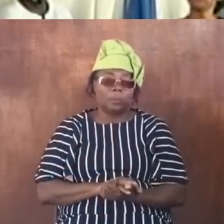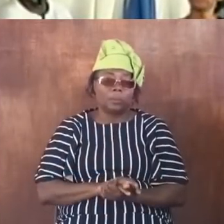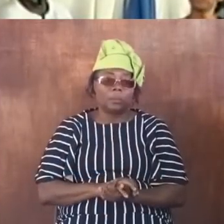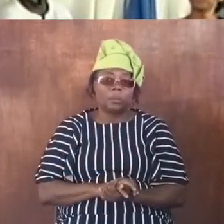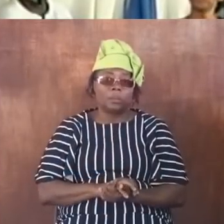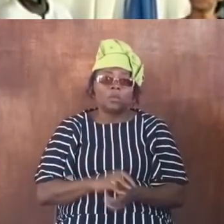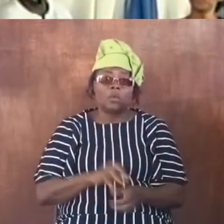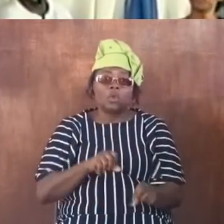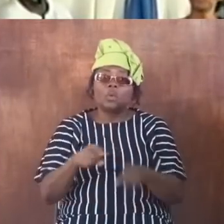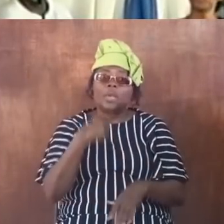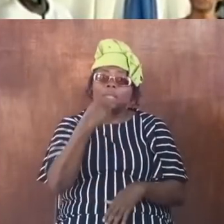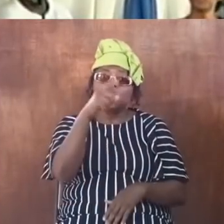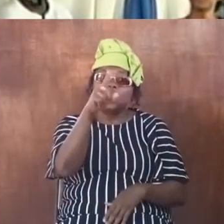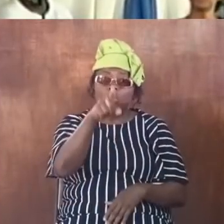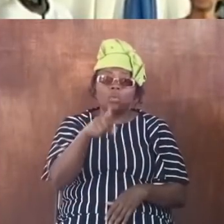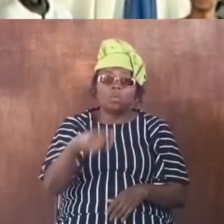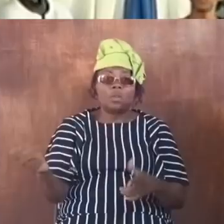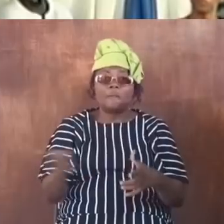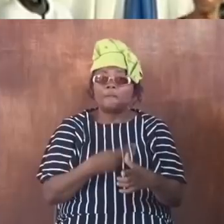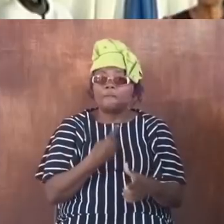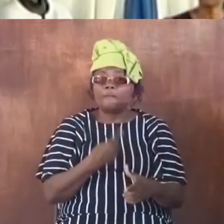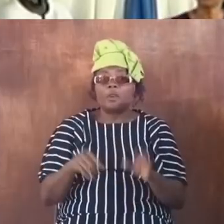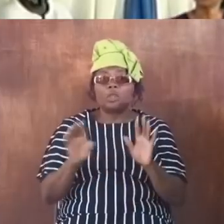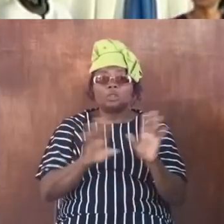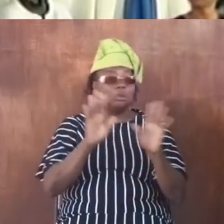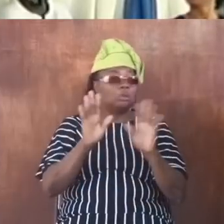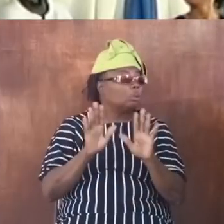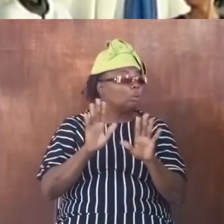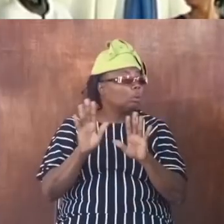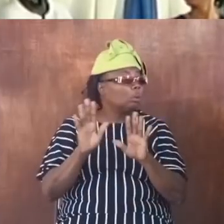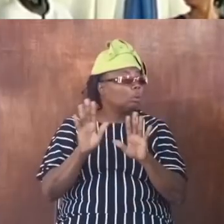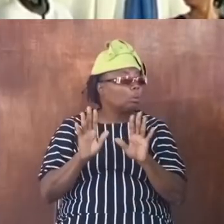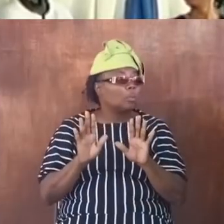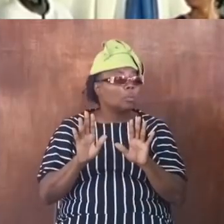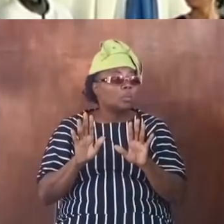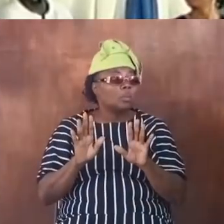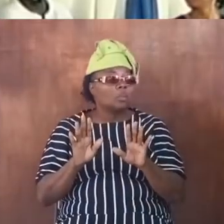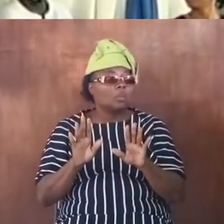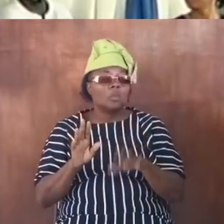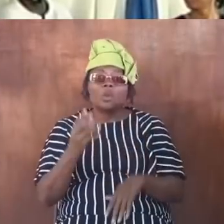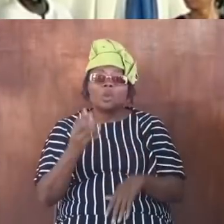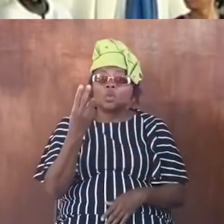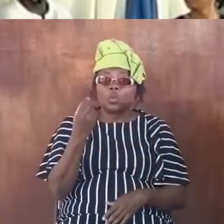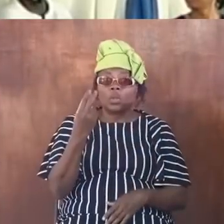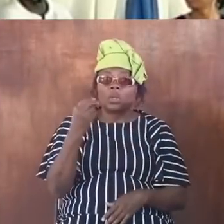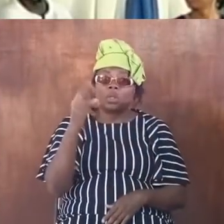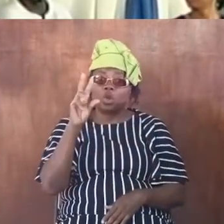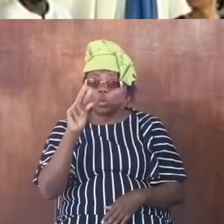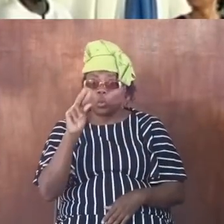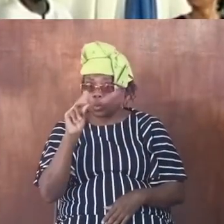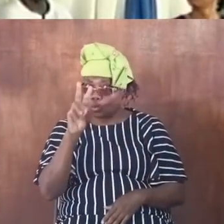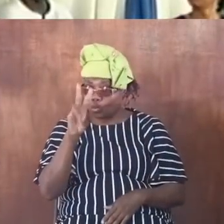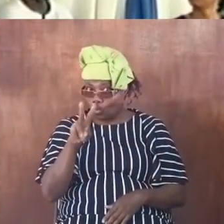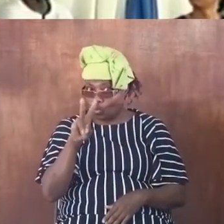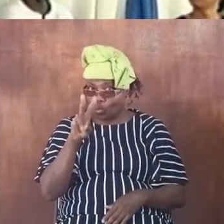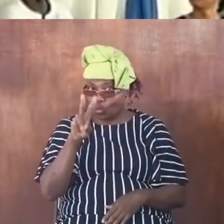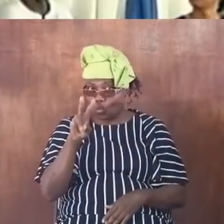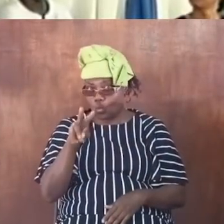So I'm telling you, on the first Sunday of 2022, from